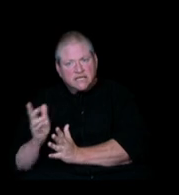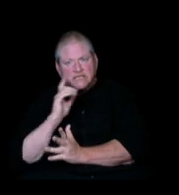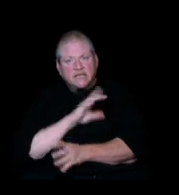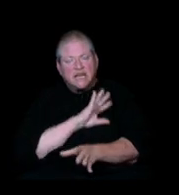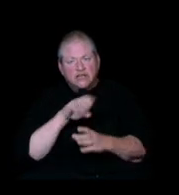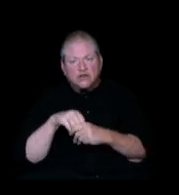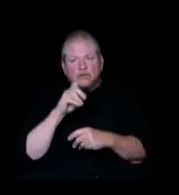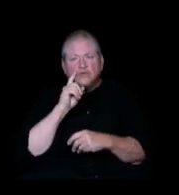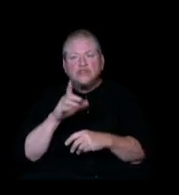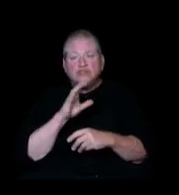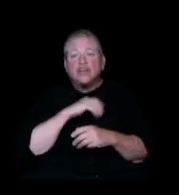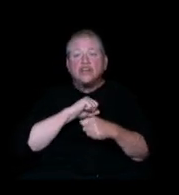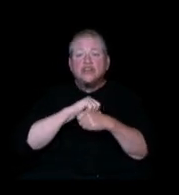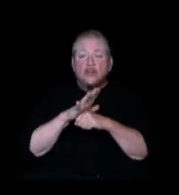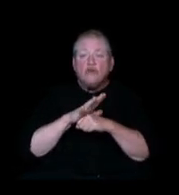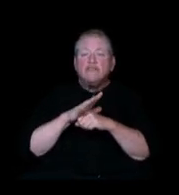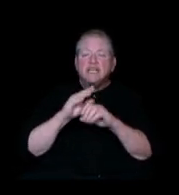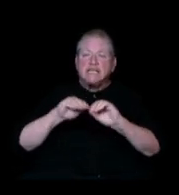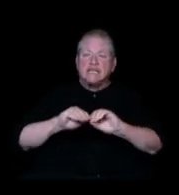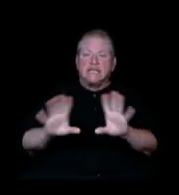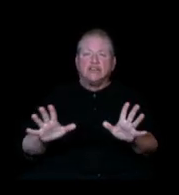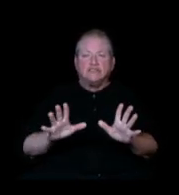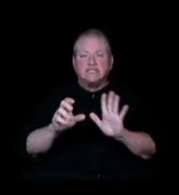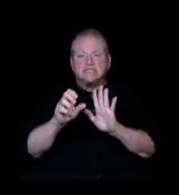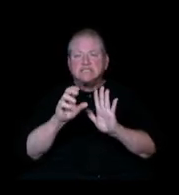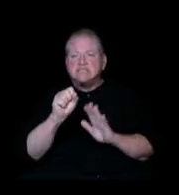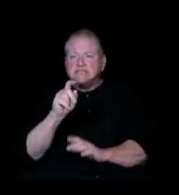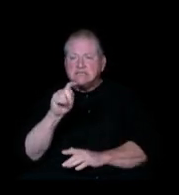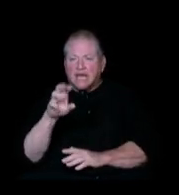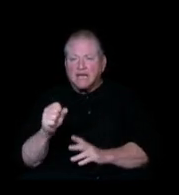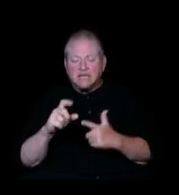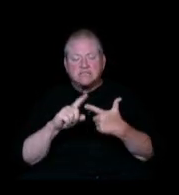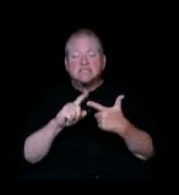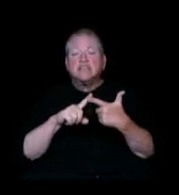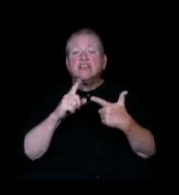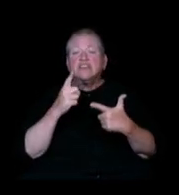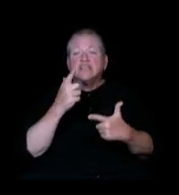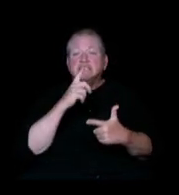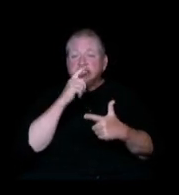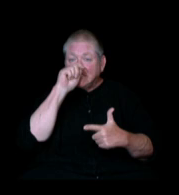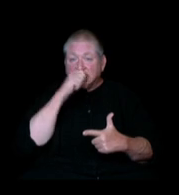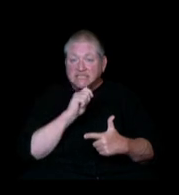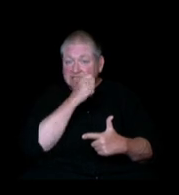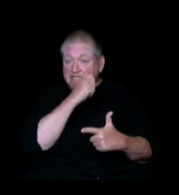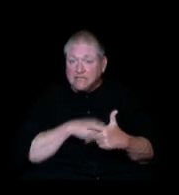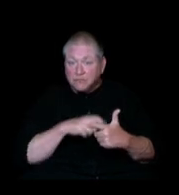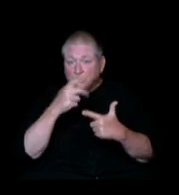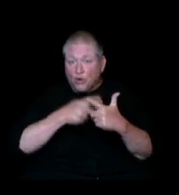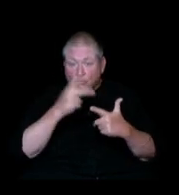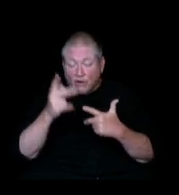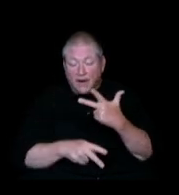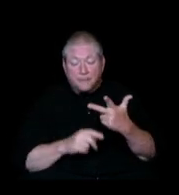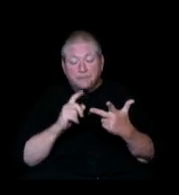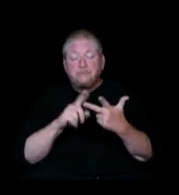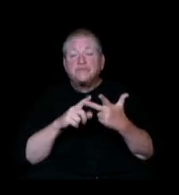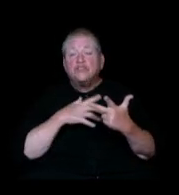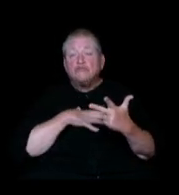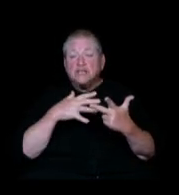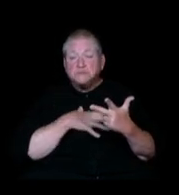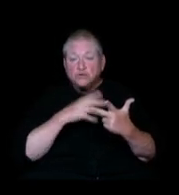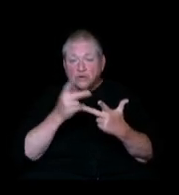including the COVID clearance status system for students on campus, the Fraser Hall COVID testing program, the respiratory